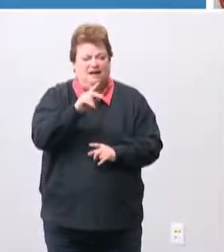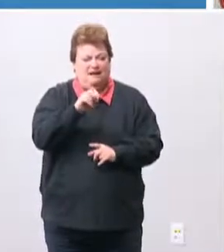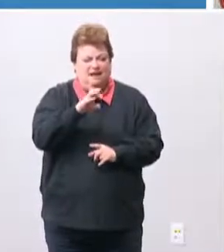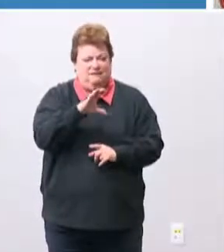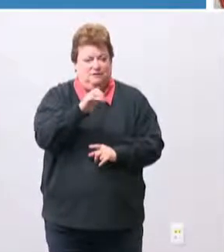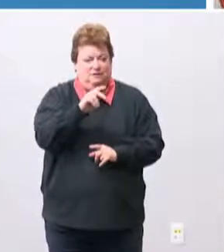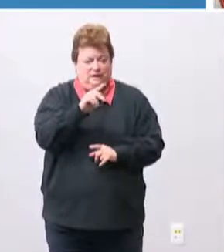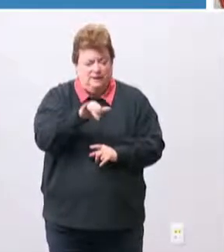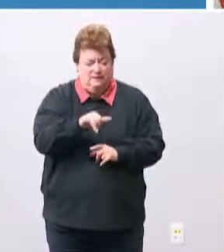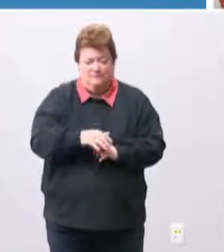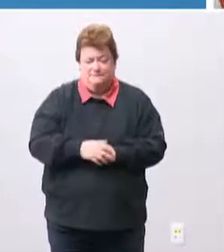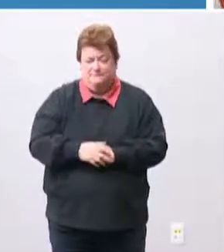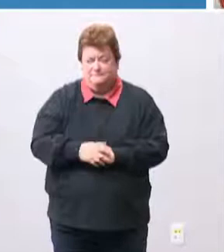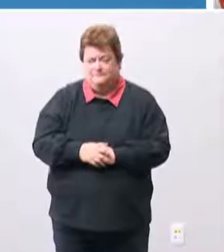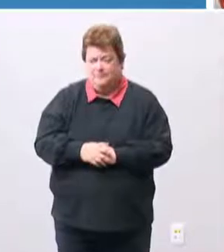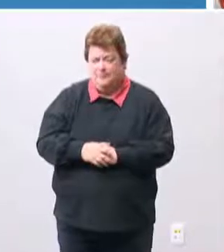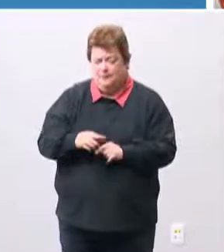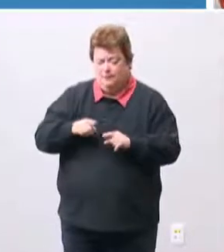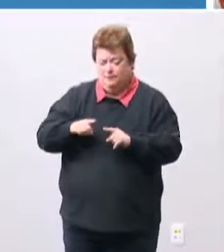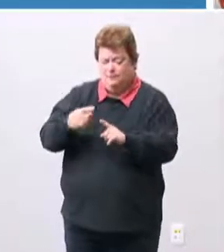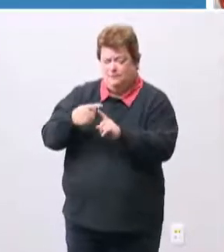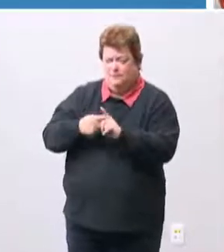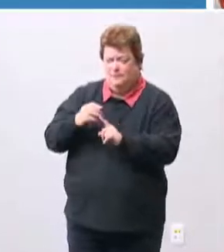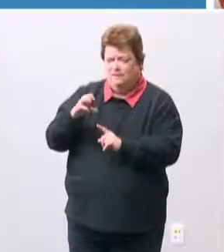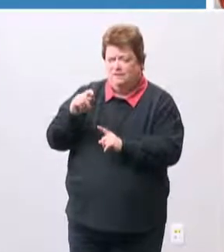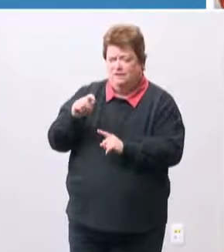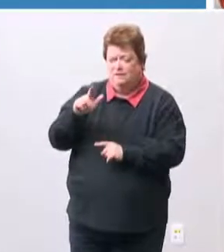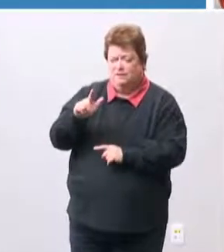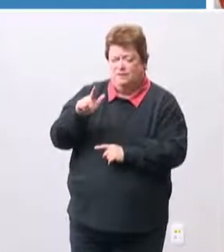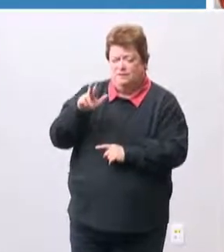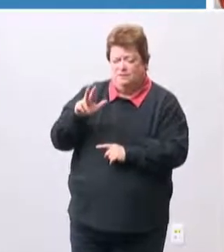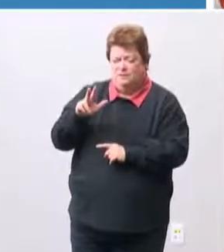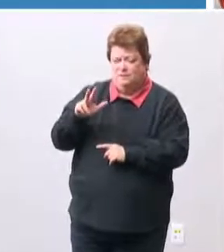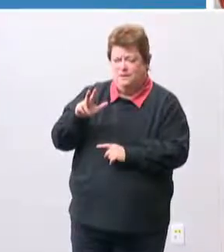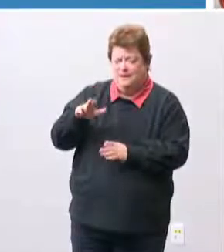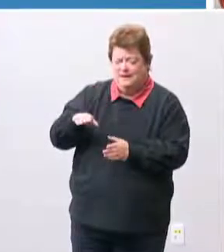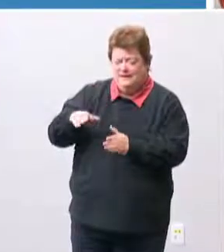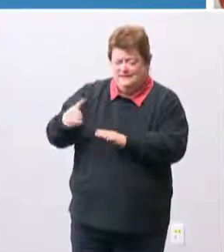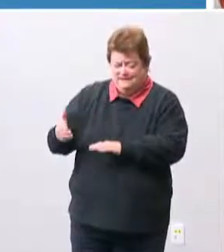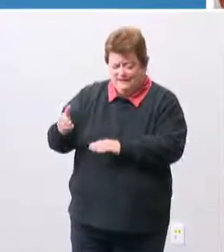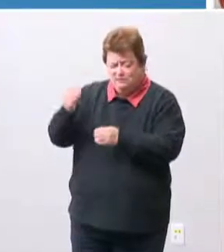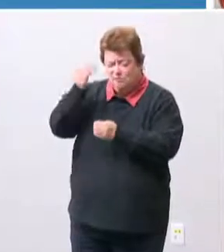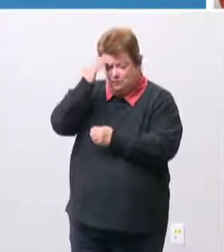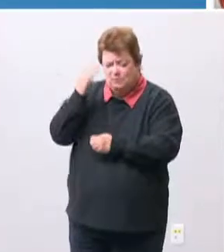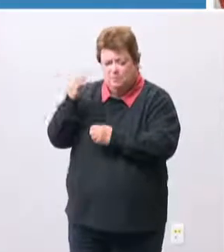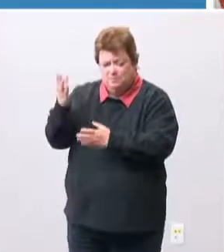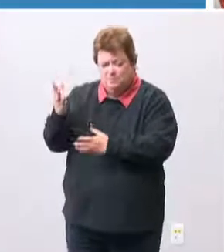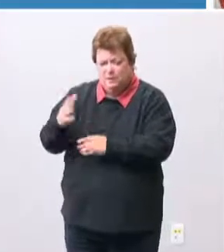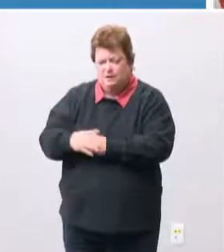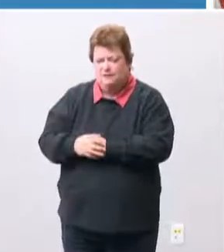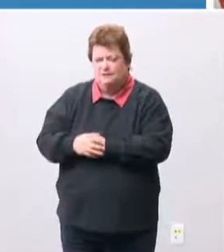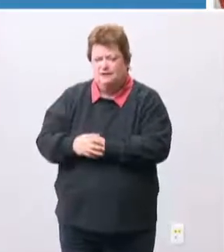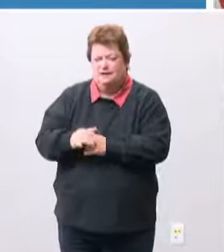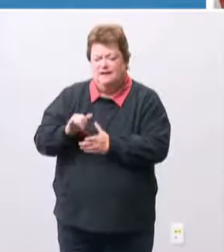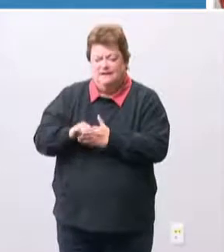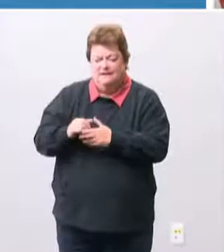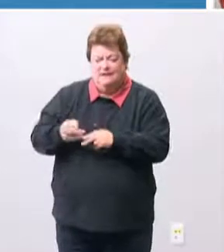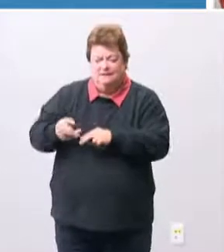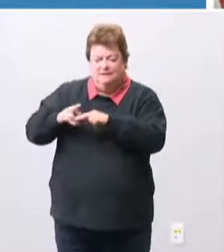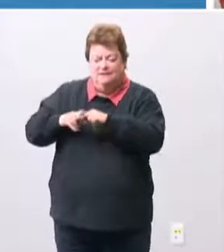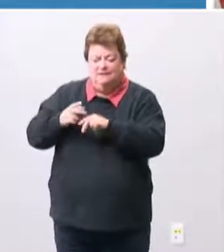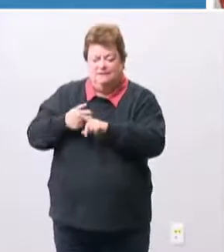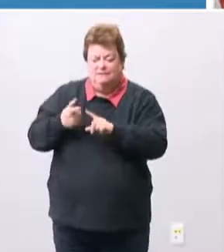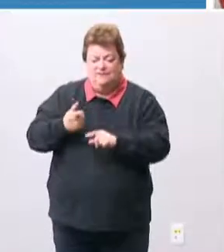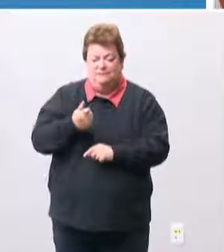County. In the month of October, 23 COVID-19 deaths were reported. This is up from